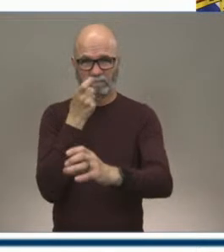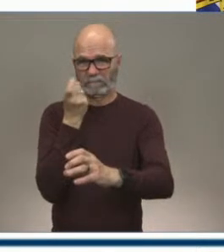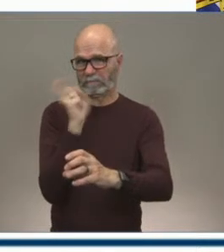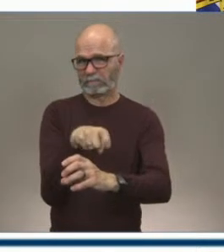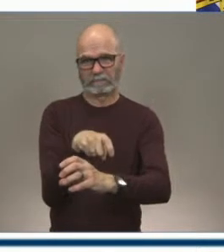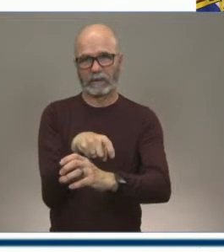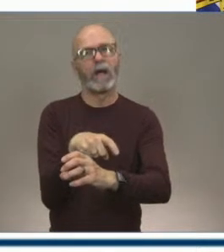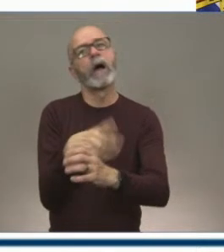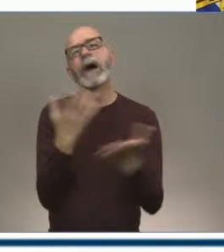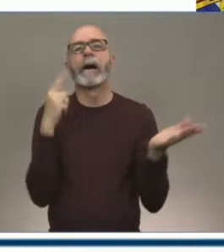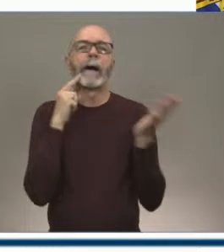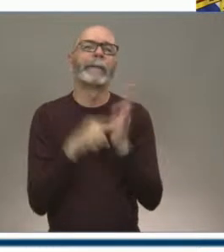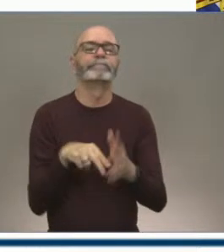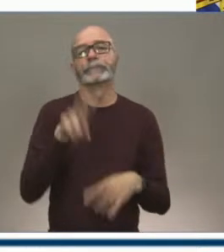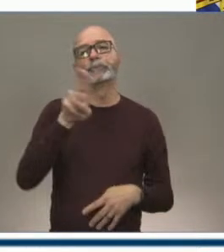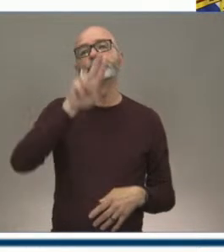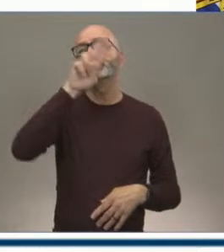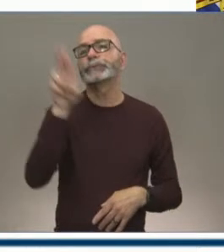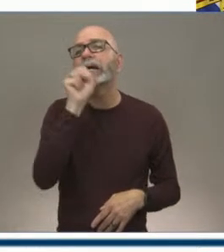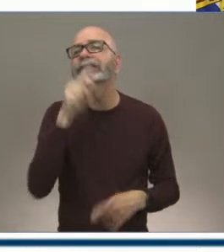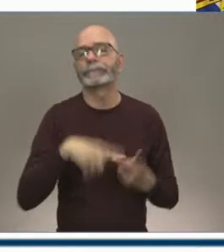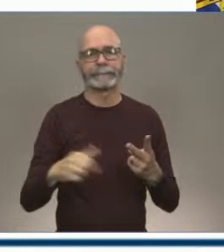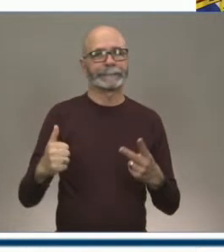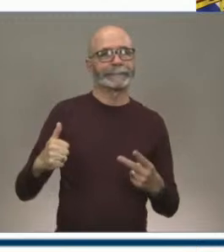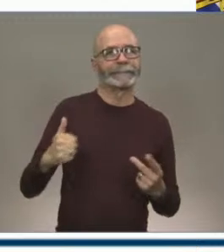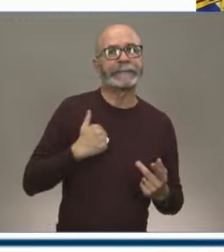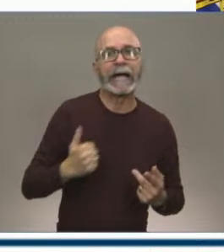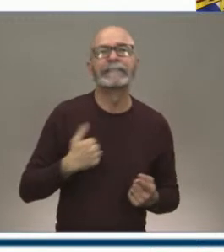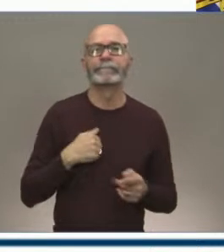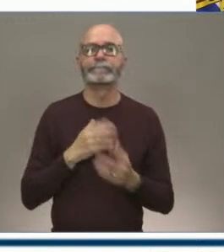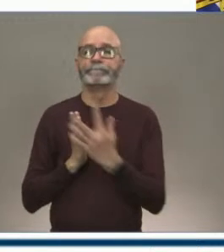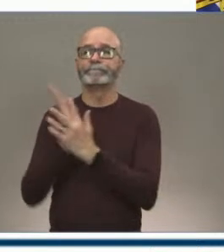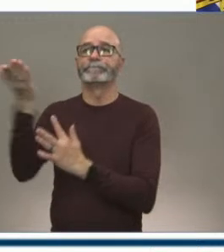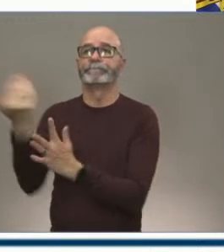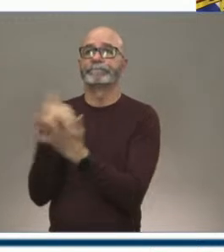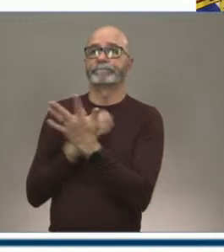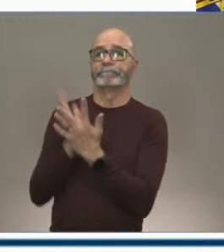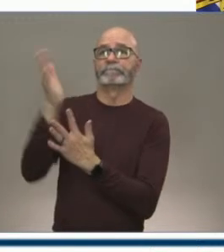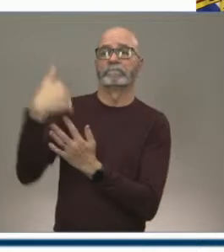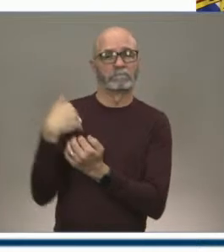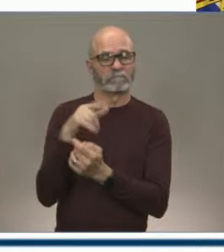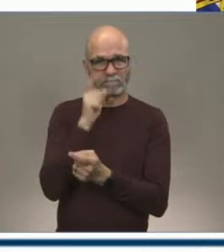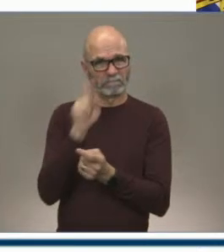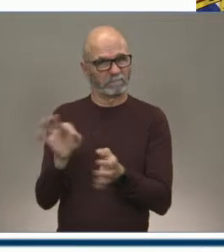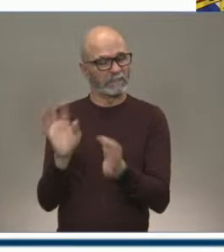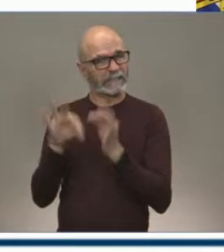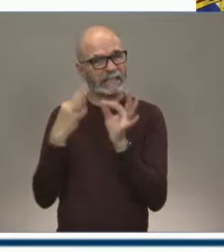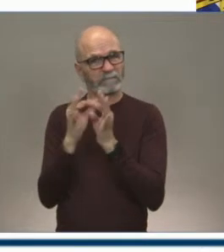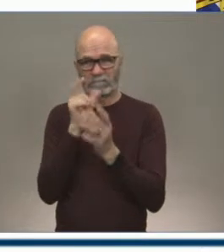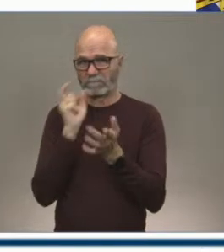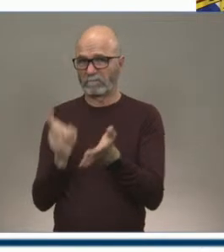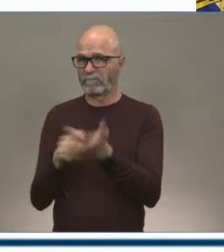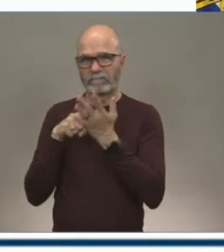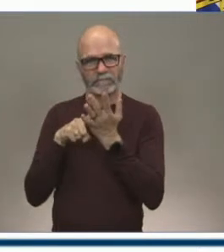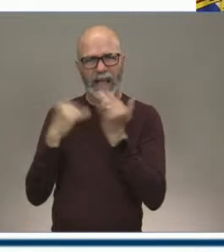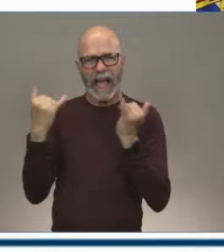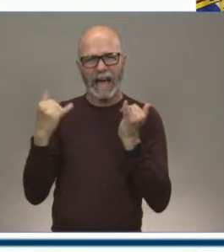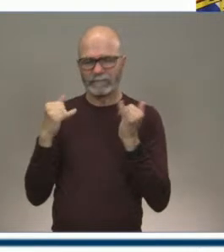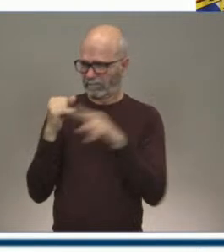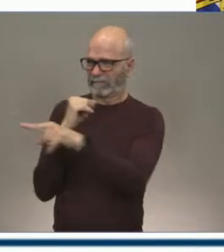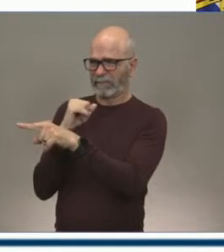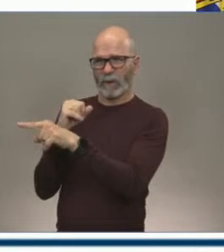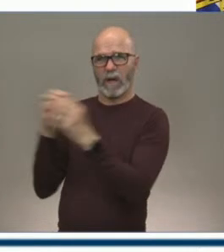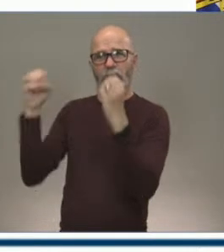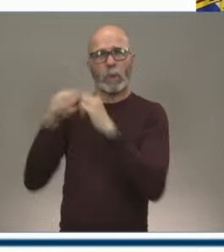United States into Canada, and there's a heck of a lot more COVID there than there is in Newfoundland.